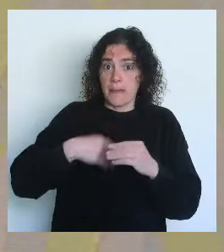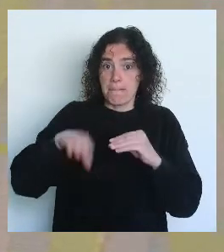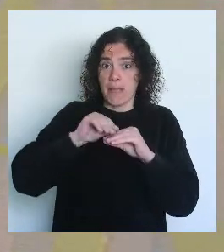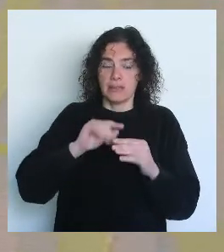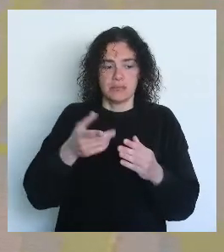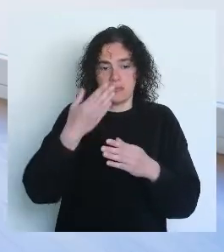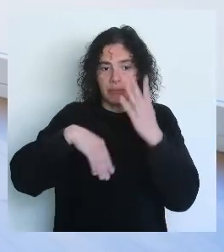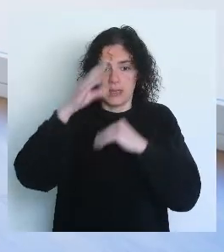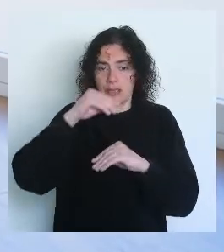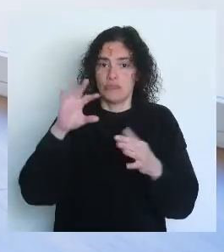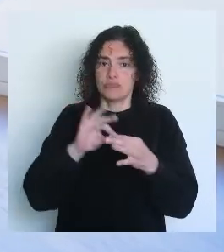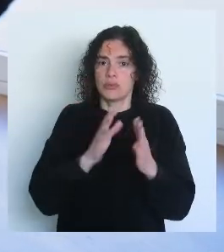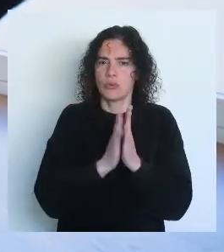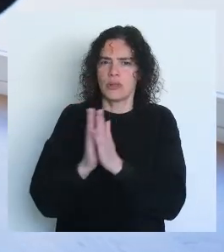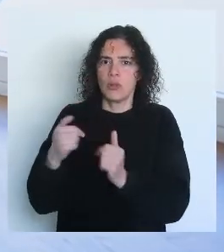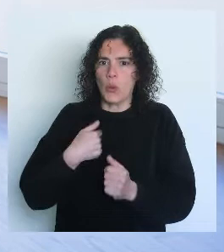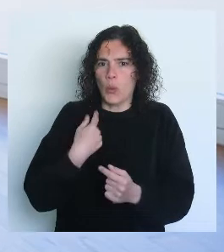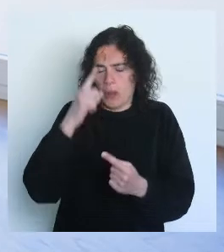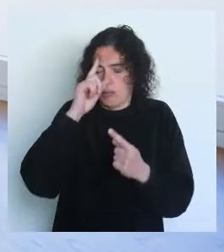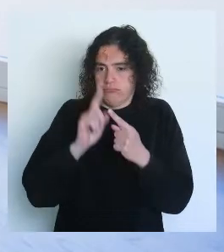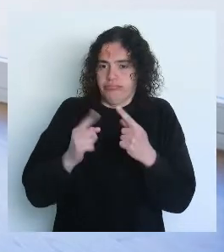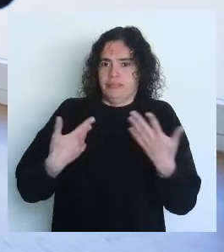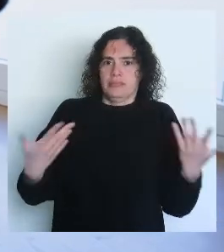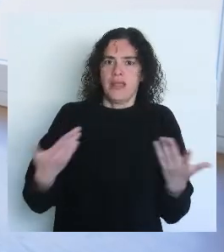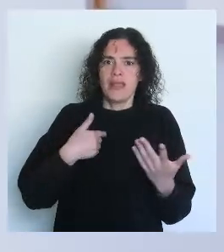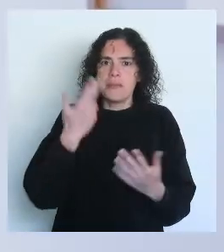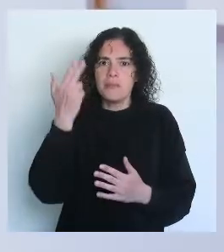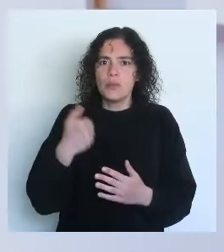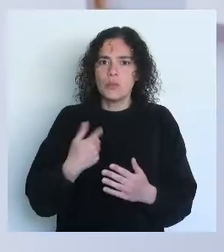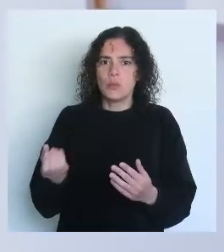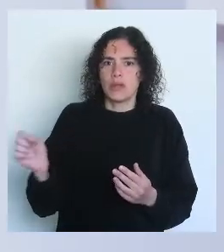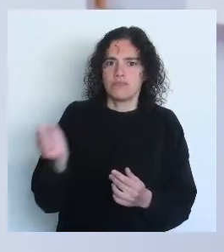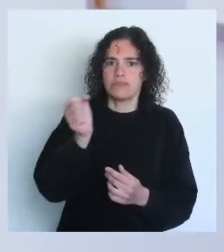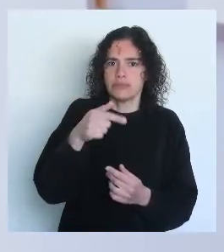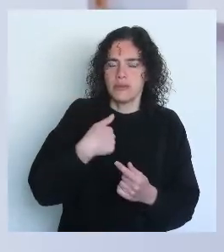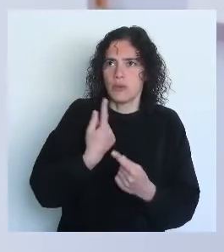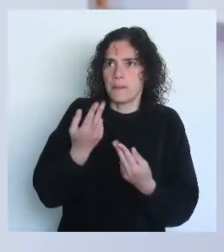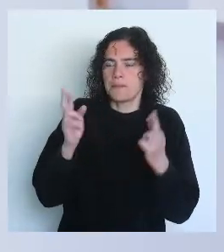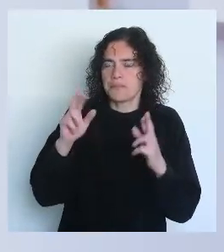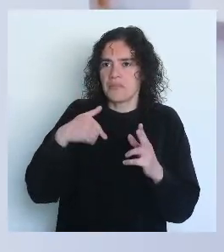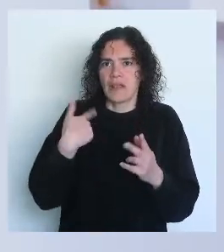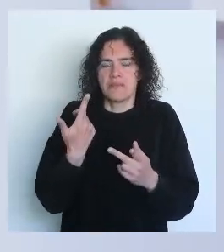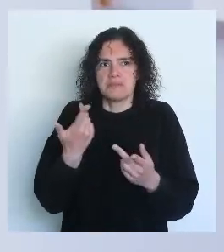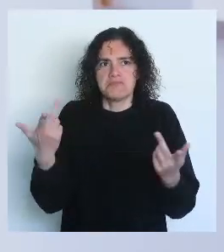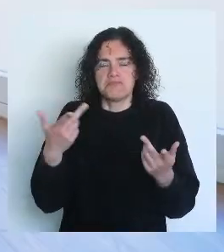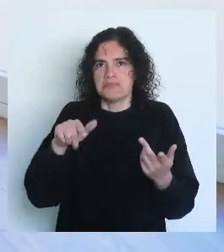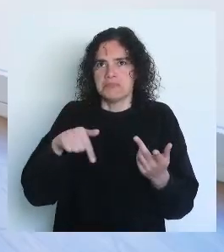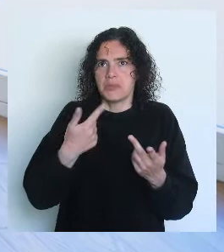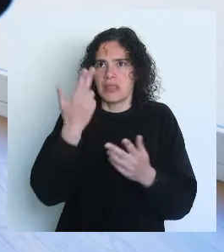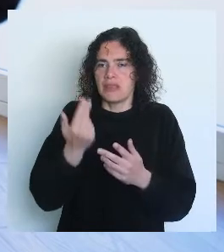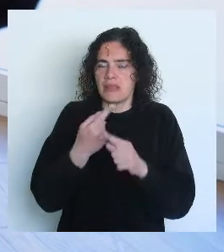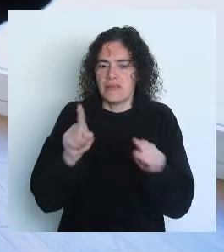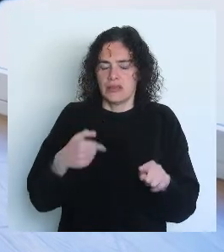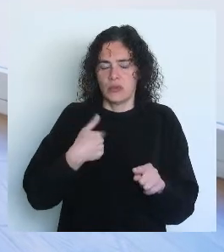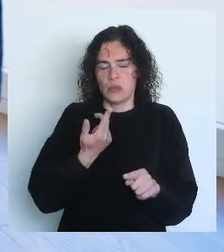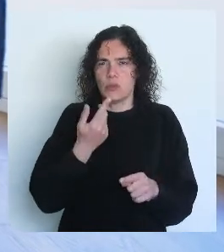more and learn about the collection. And actually, I was totally surprised when the painting came, because I was expecting a very different painting.